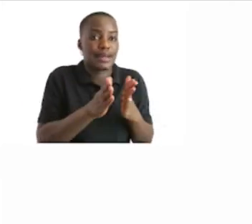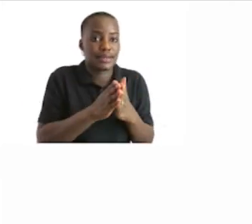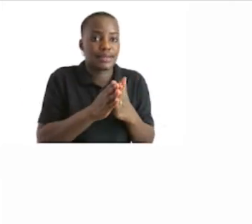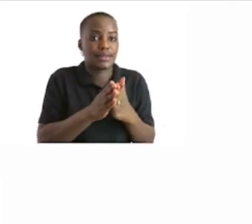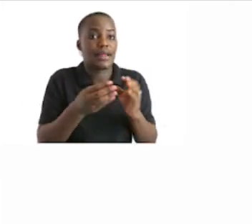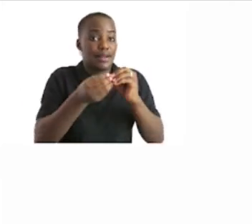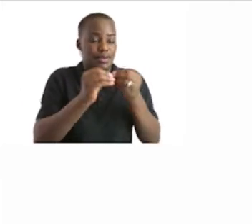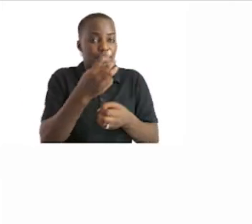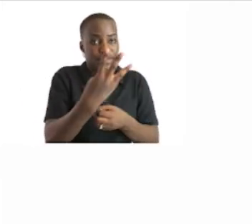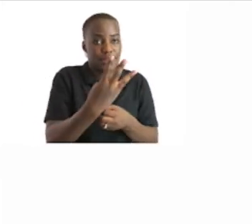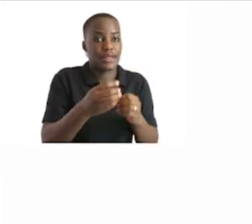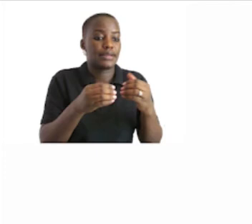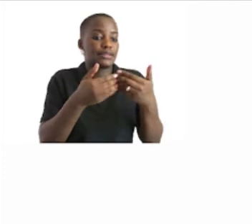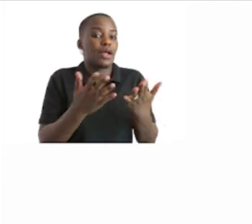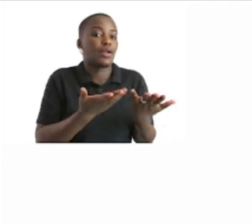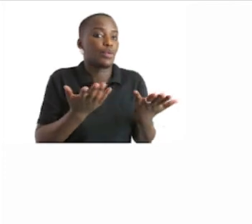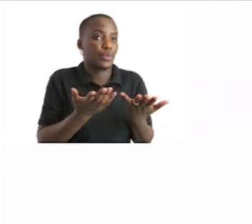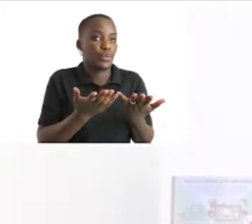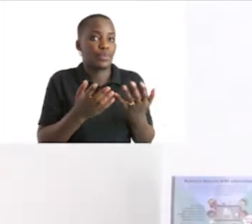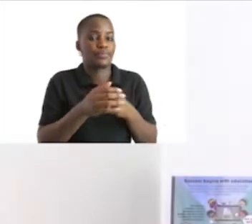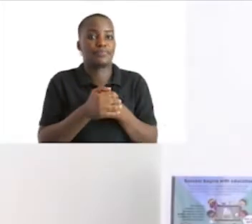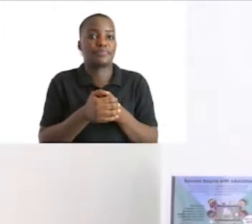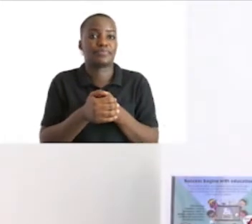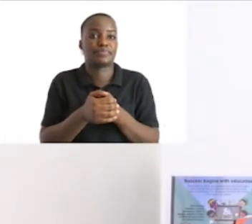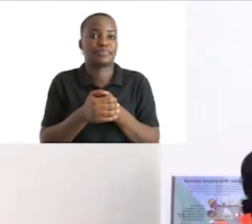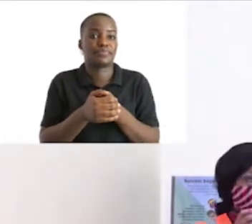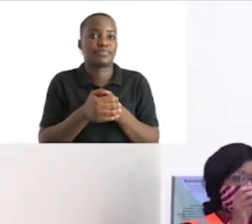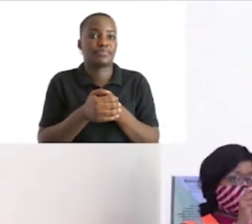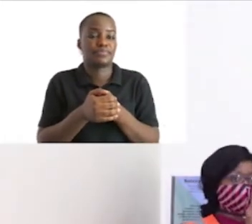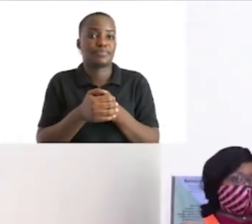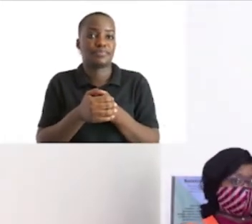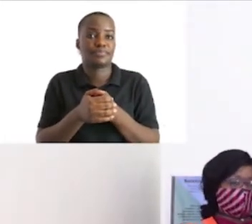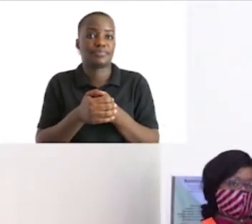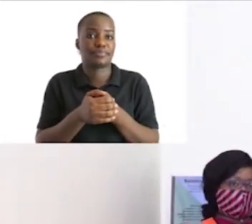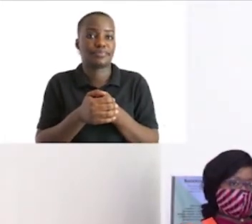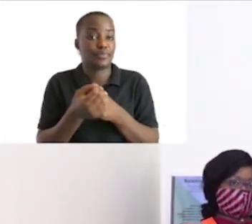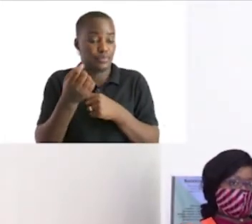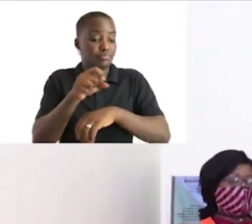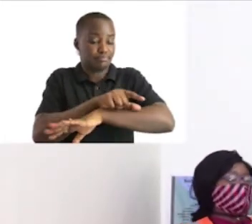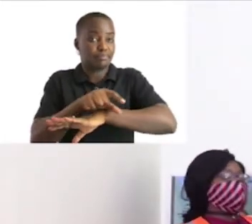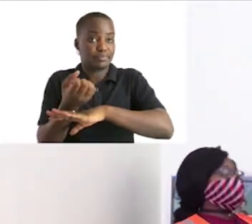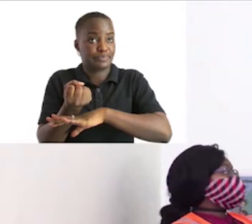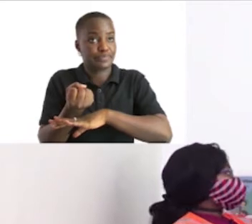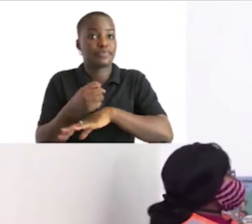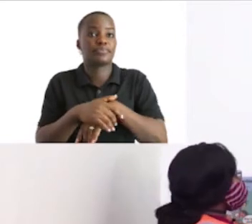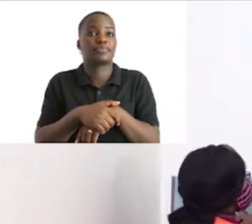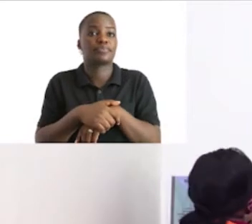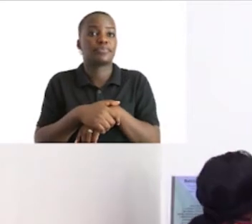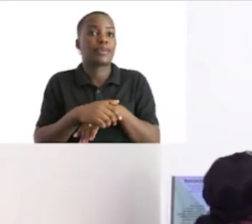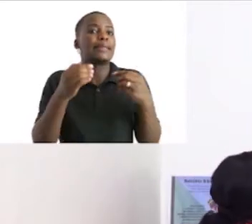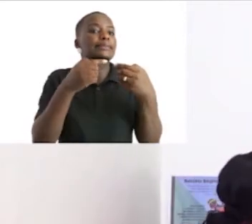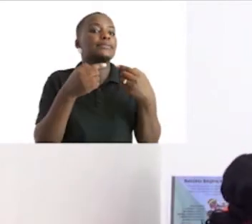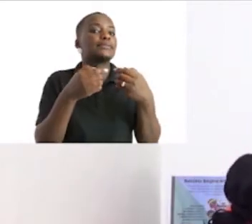3. Let us take a look at the board. I have my ruler here. So my